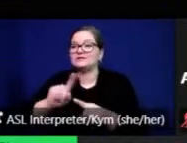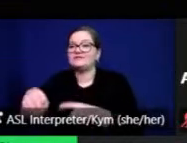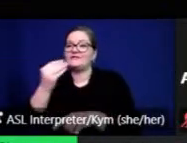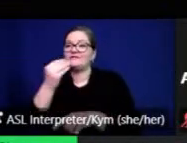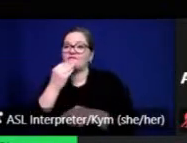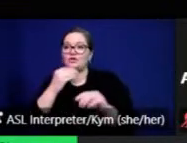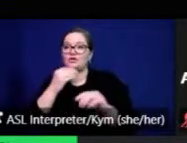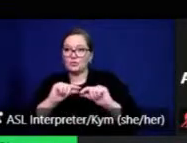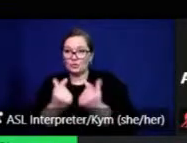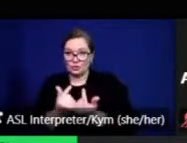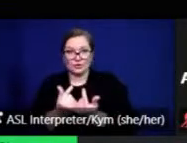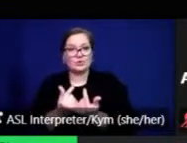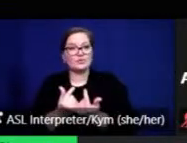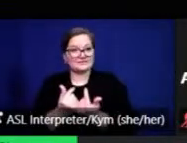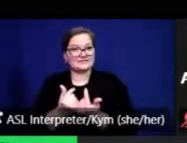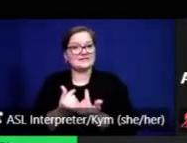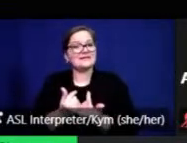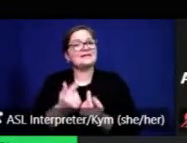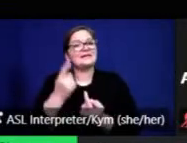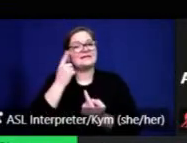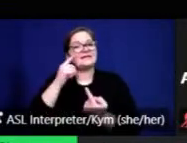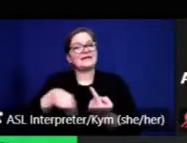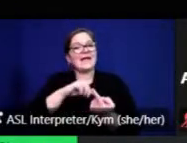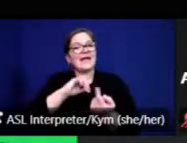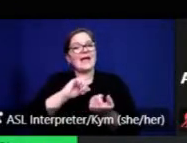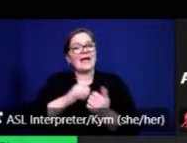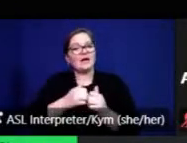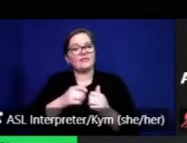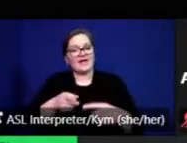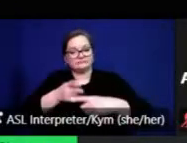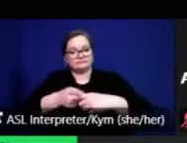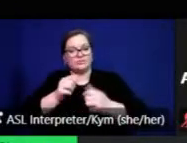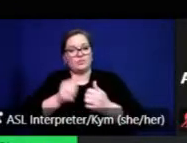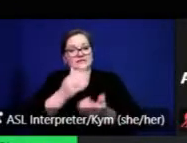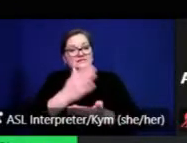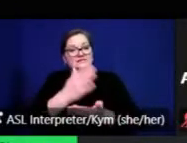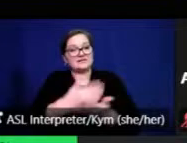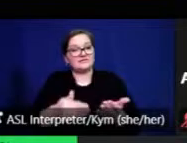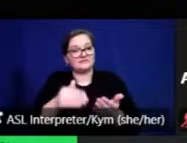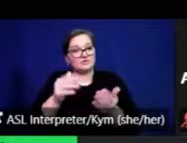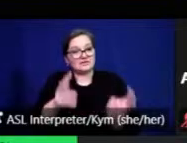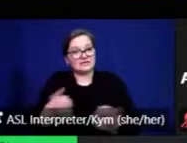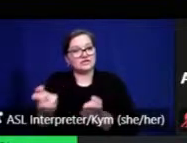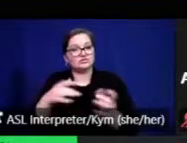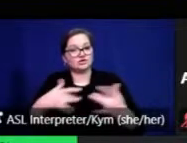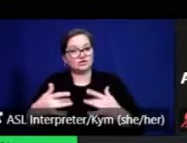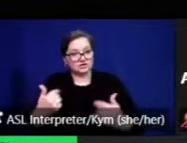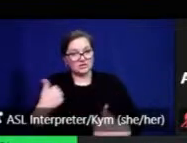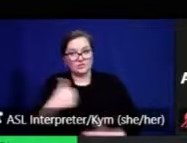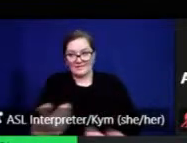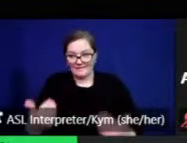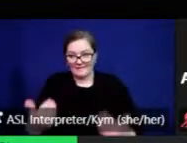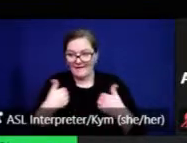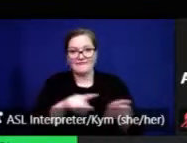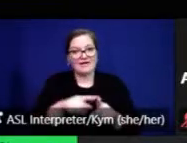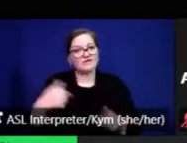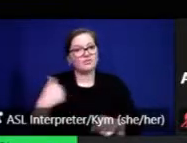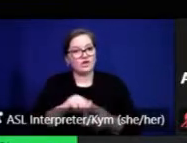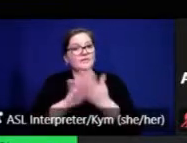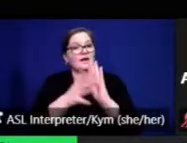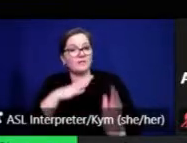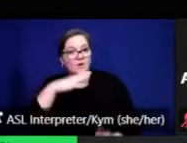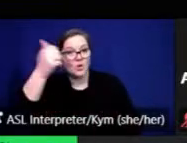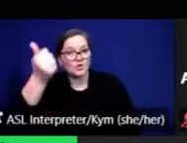inflammation, and thinking about how that intersects with some of the issues and concerns that we have as we are aging, like